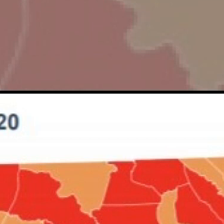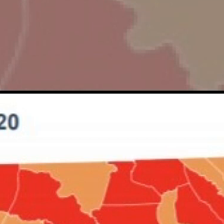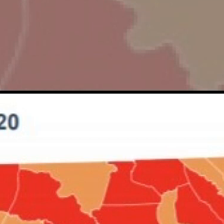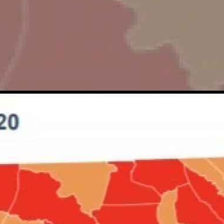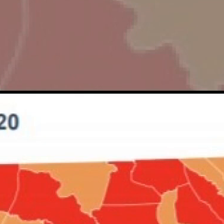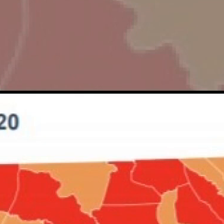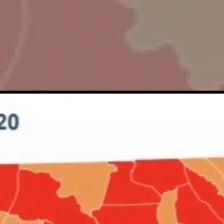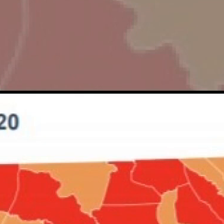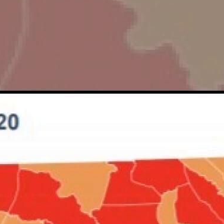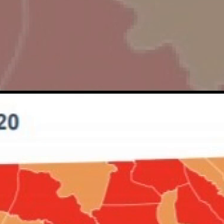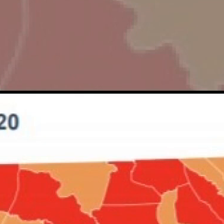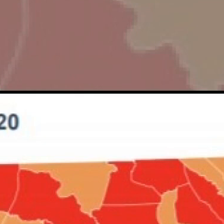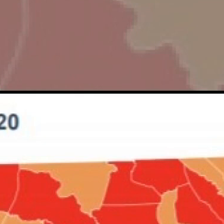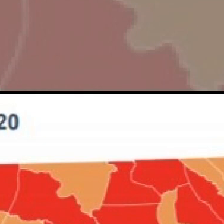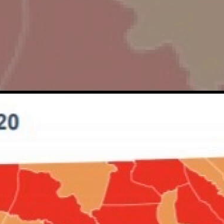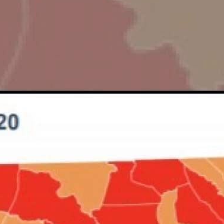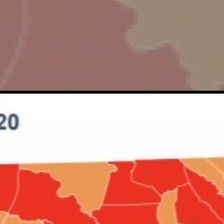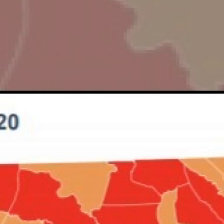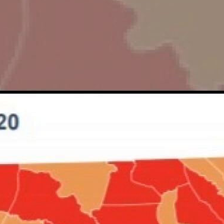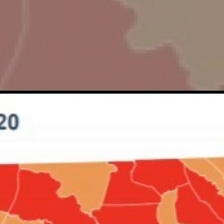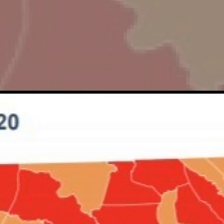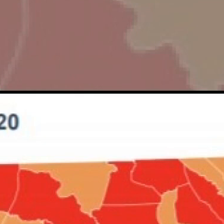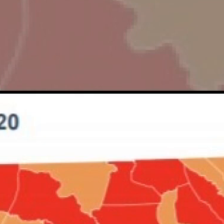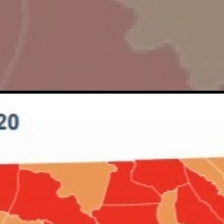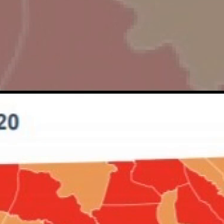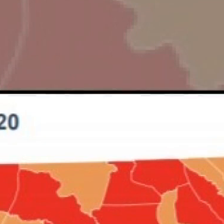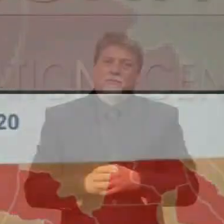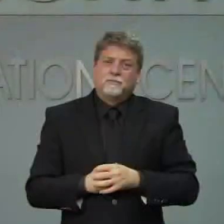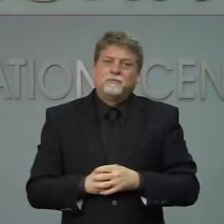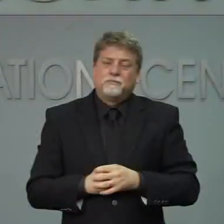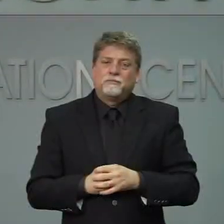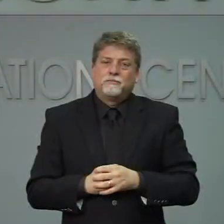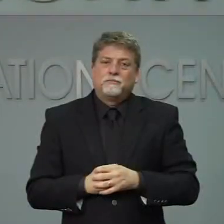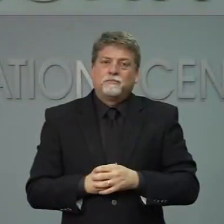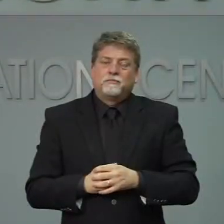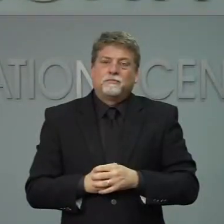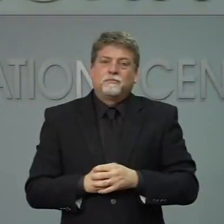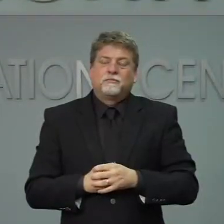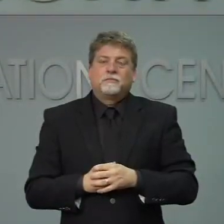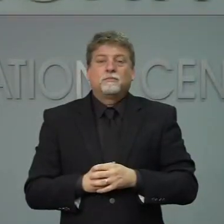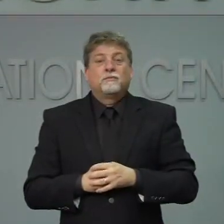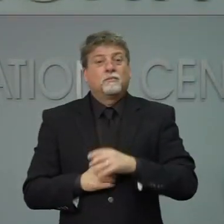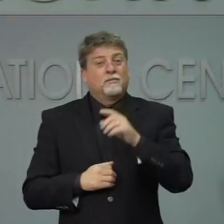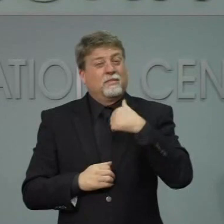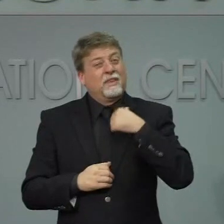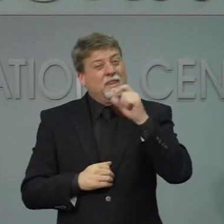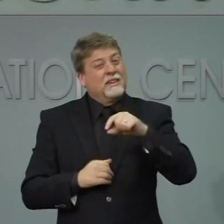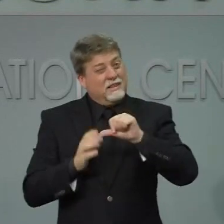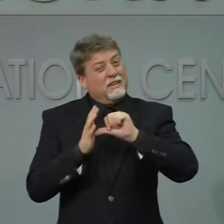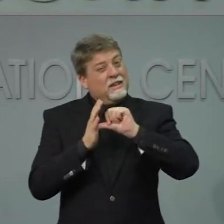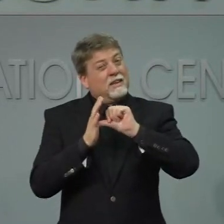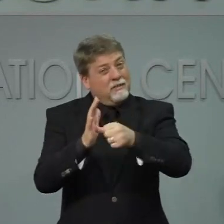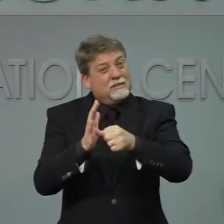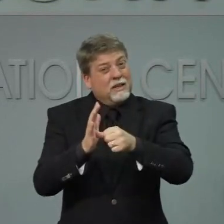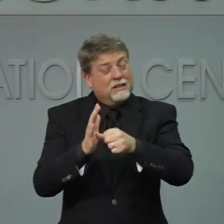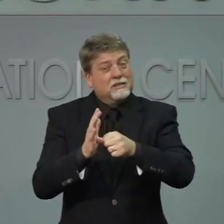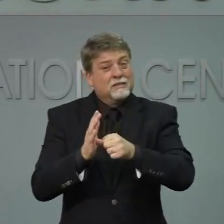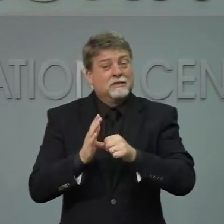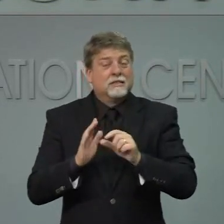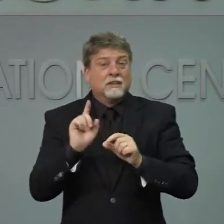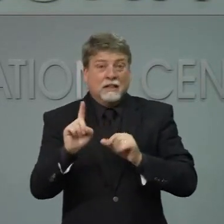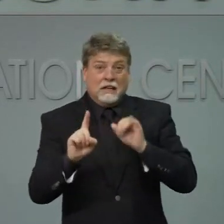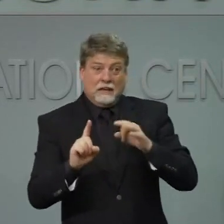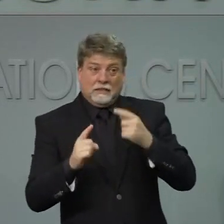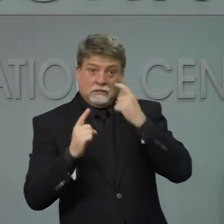still not great. That is considered substantial spread. And let me be clear, we will do more if